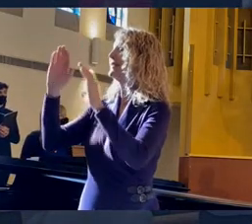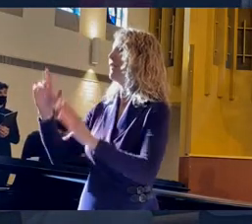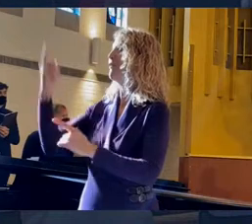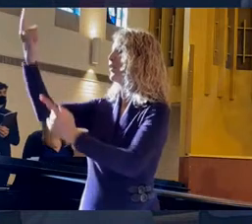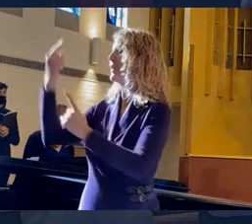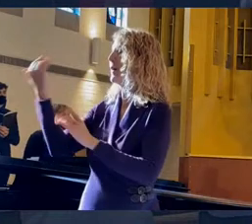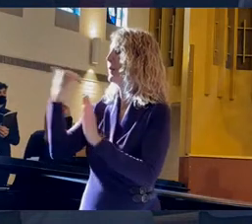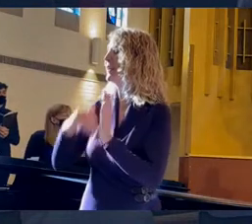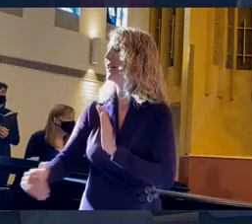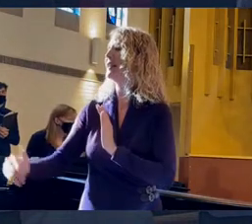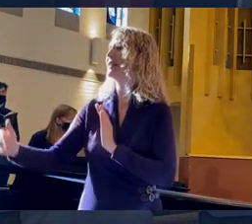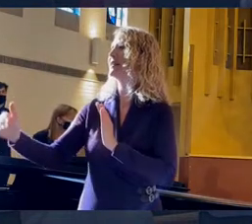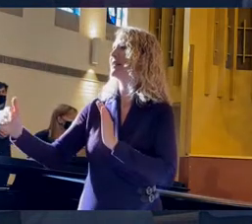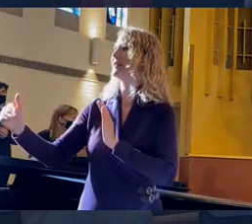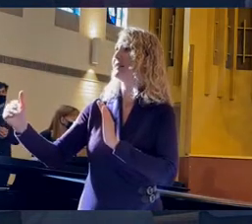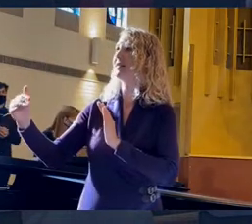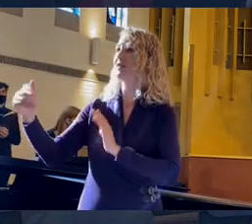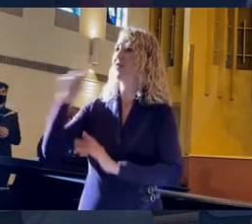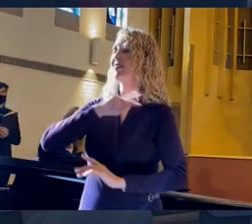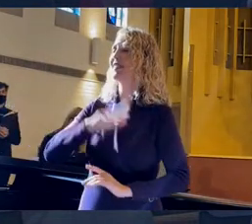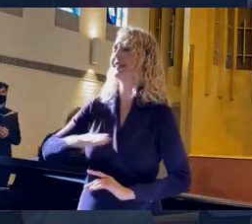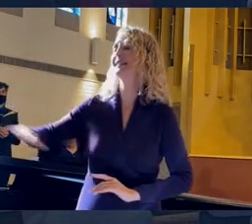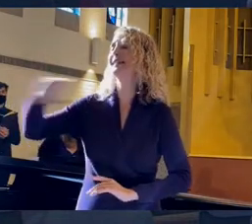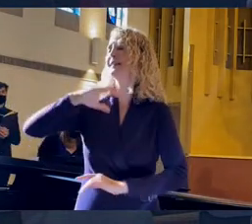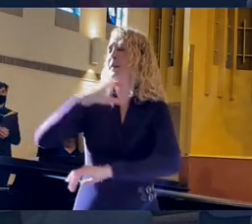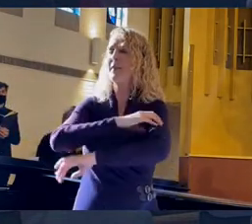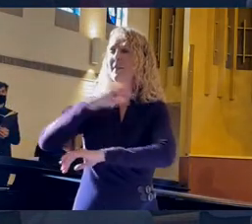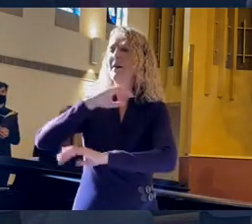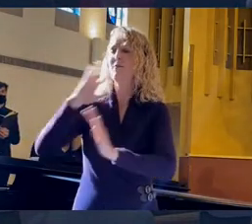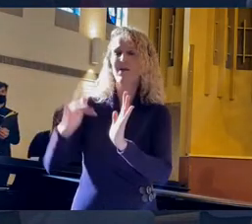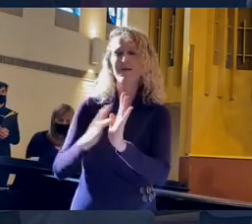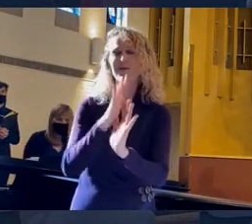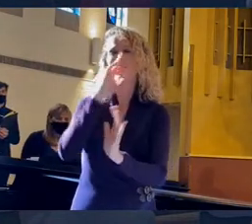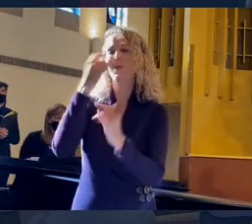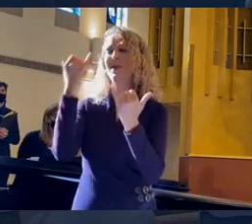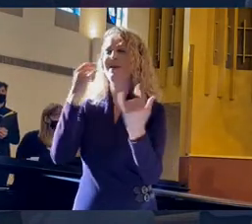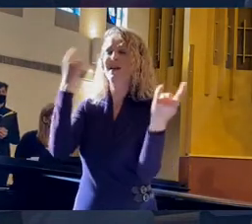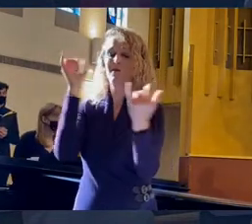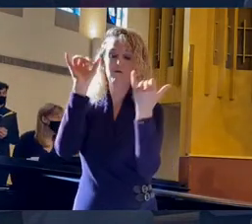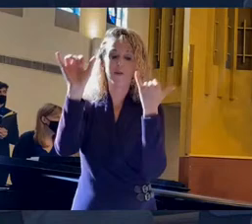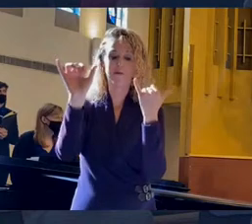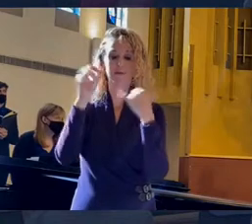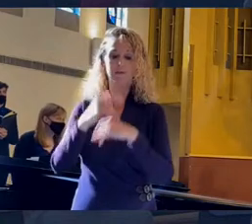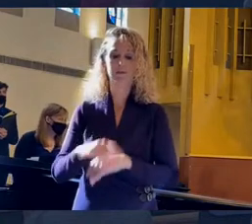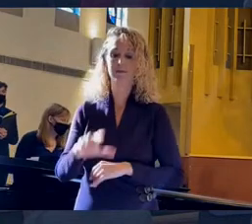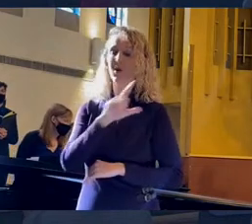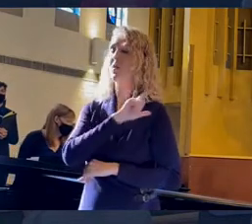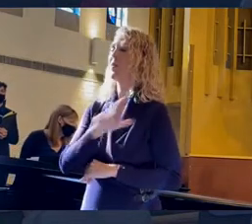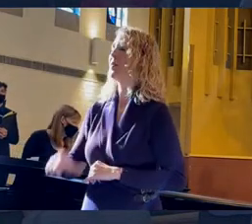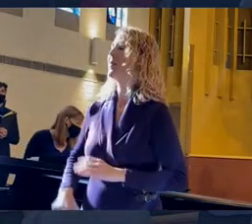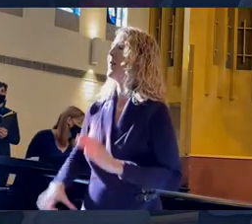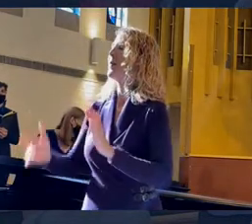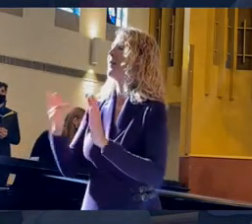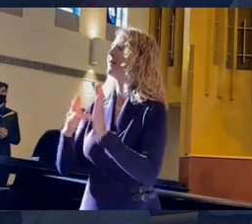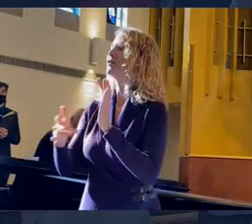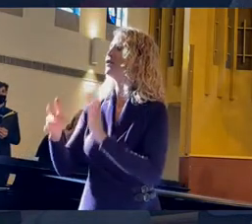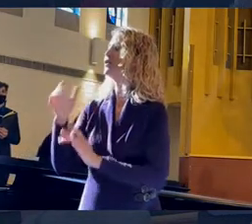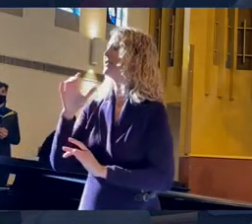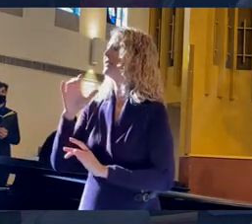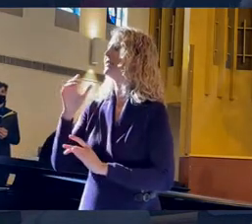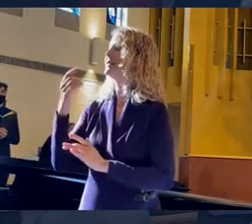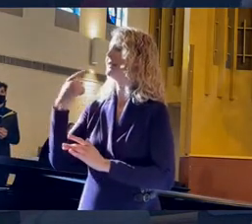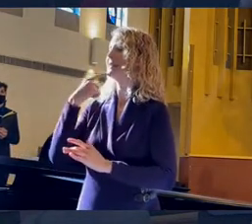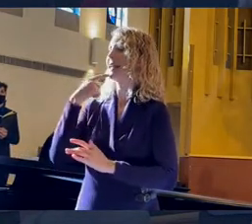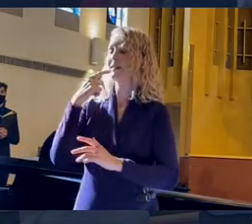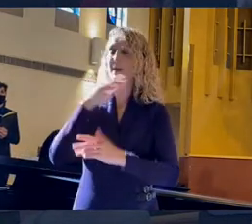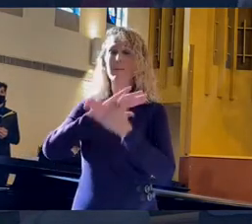Jesus Christ. For the kingdom, the power, and the glory are yours, now and forever. Lord Jesus Christ, who said to your apostles, "Peace